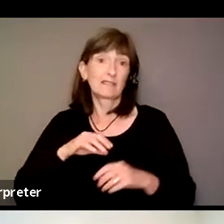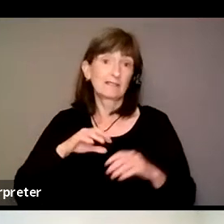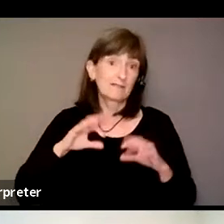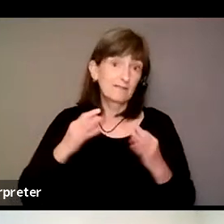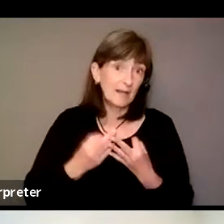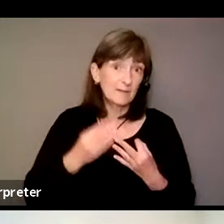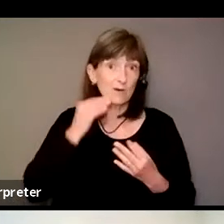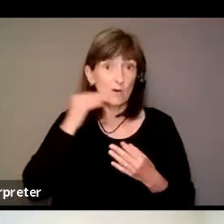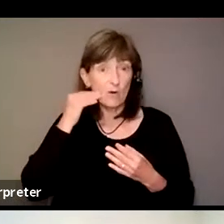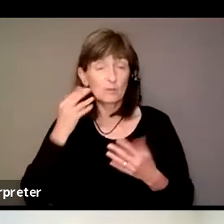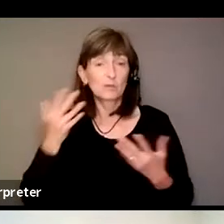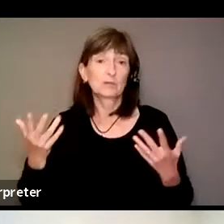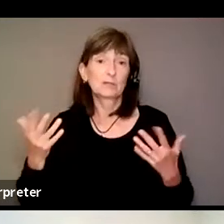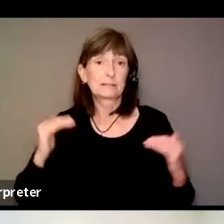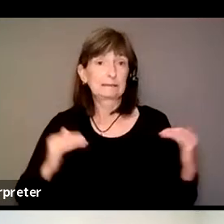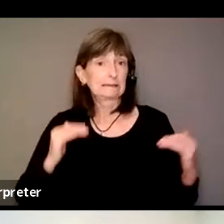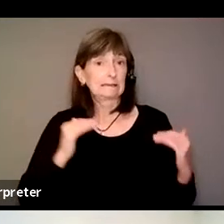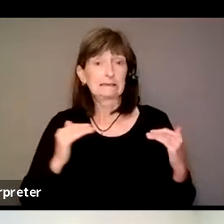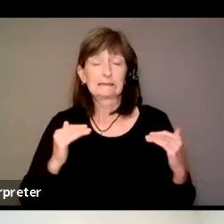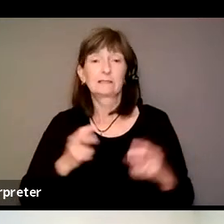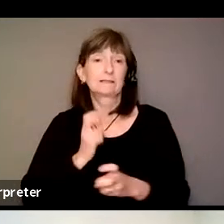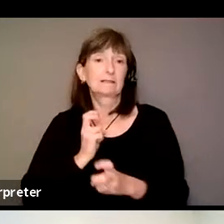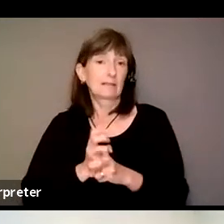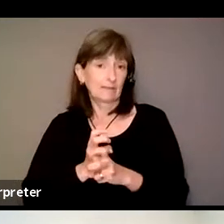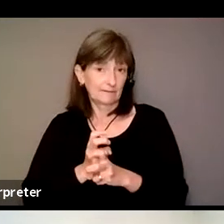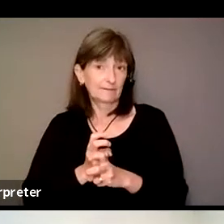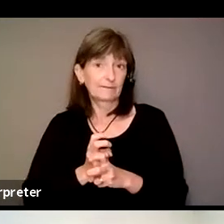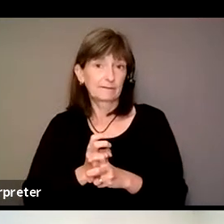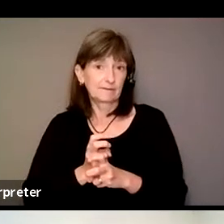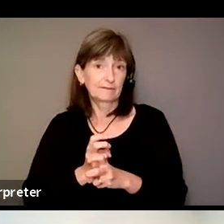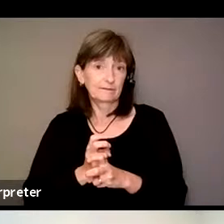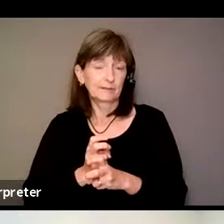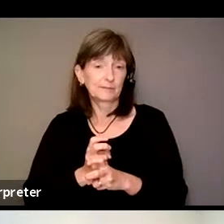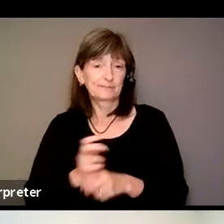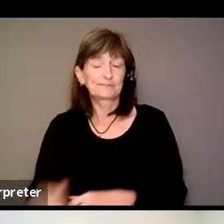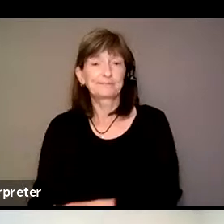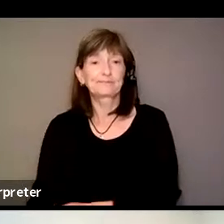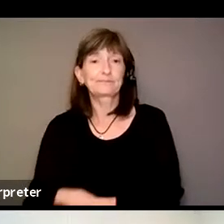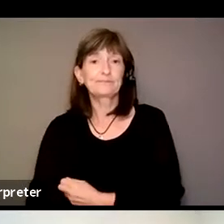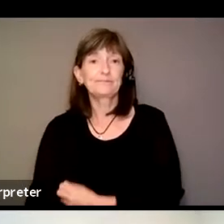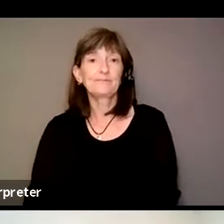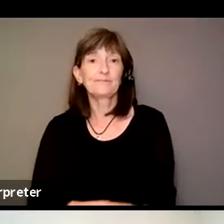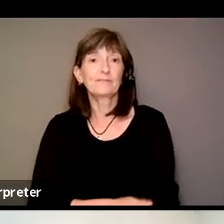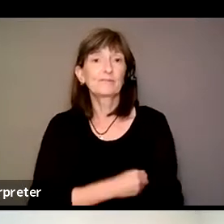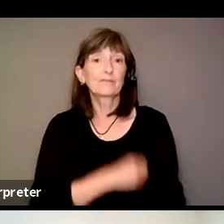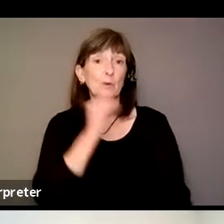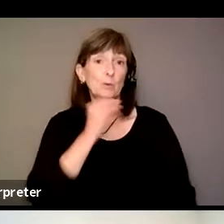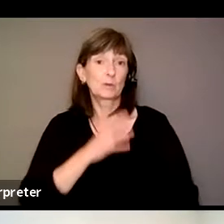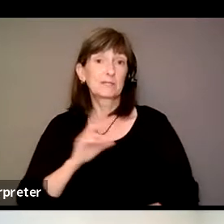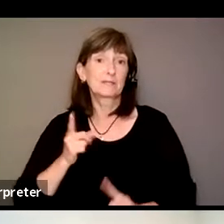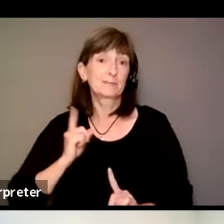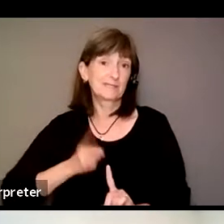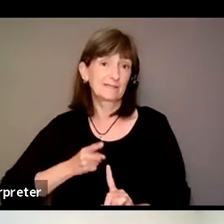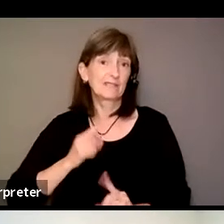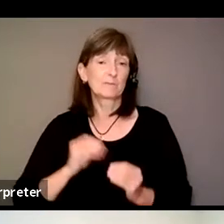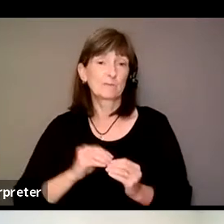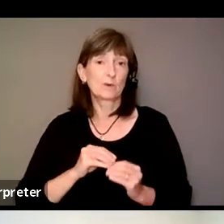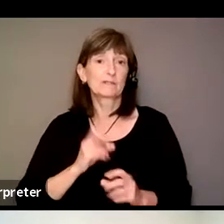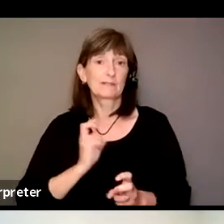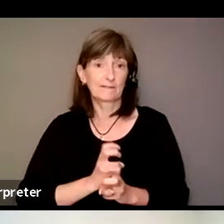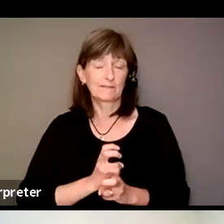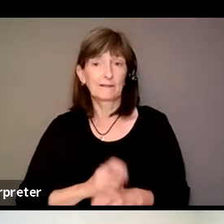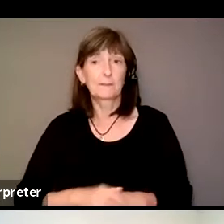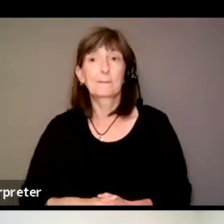may have a more of an uphill battle when we consider the traditional roles that they and weight that they carry in childcare